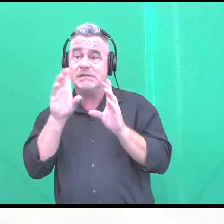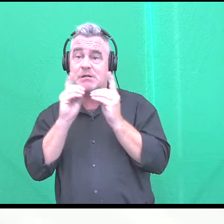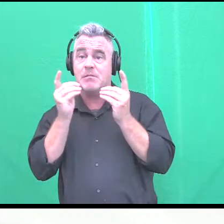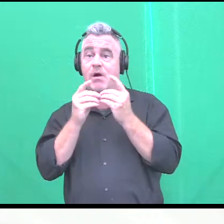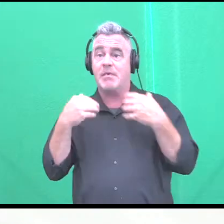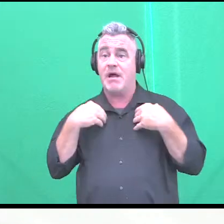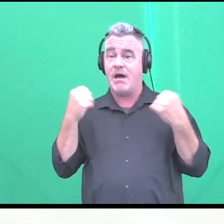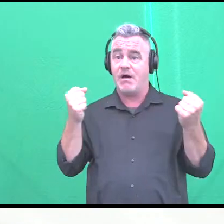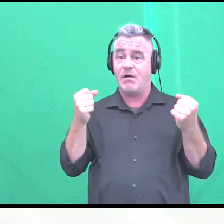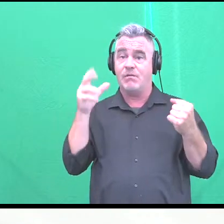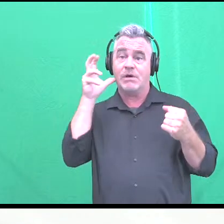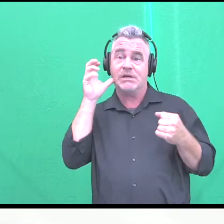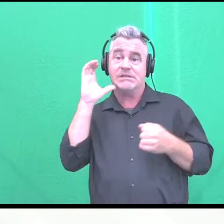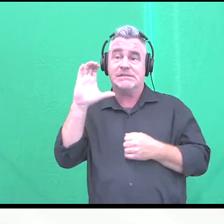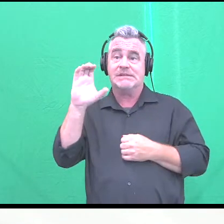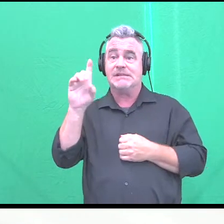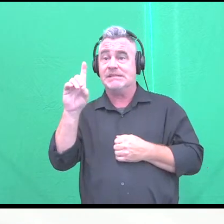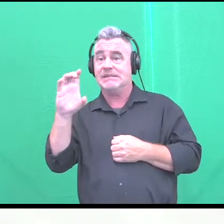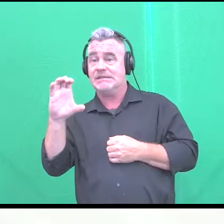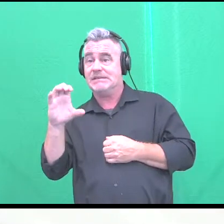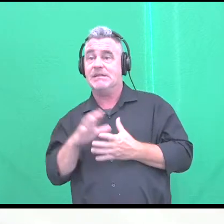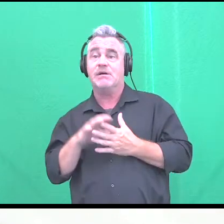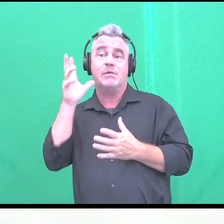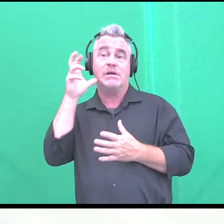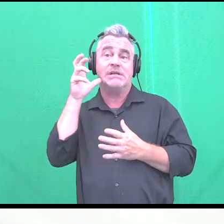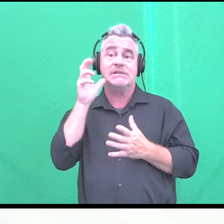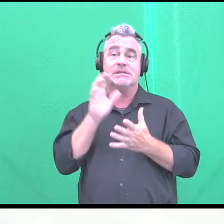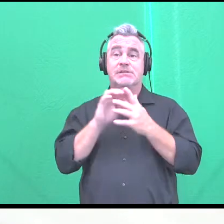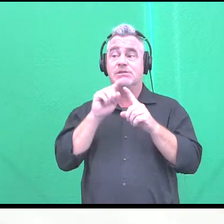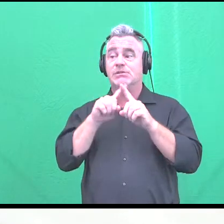do listen to the CDC. We do listen to different